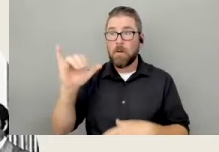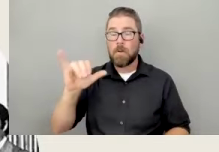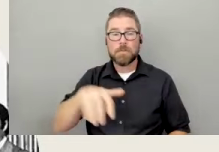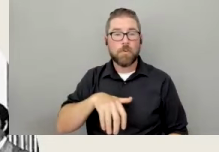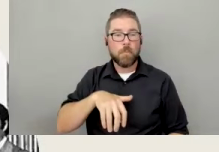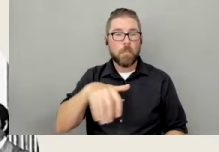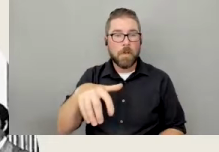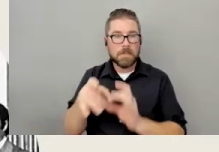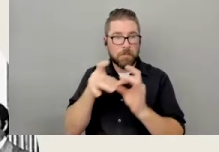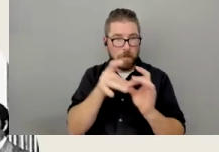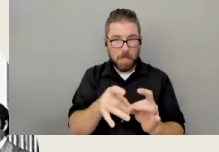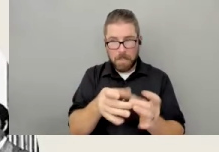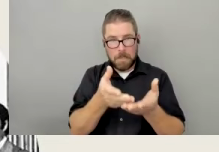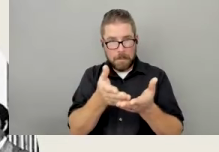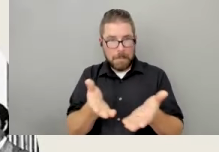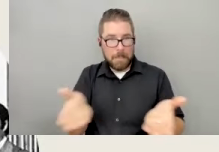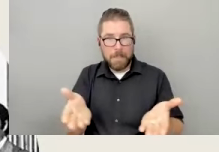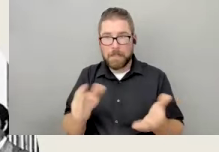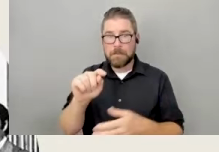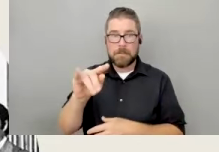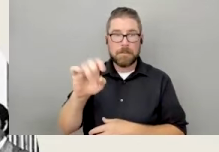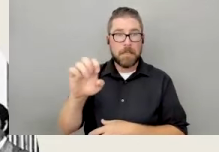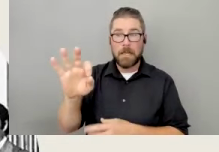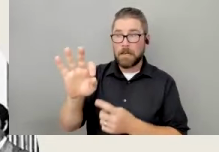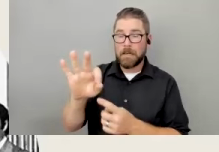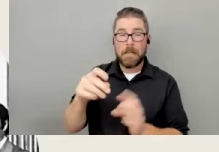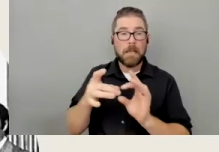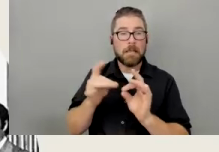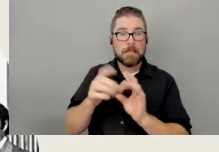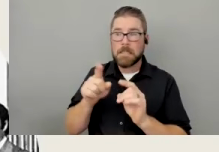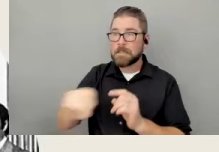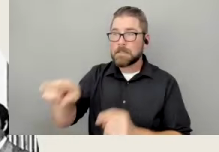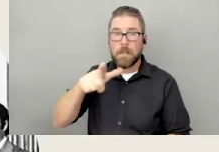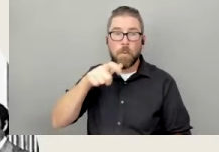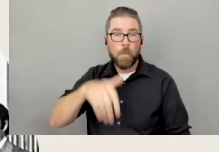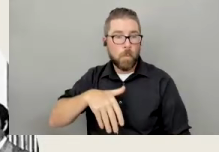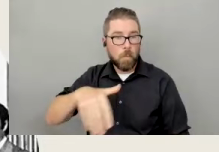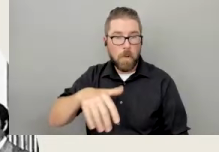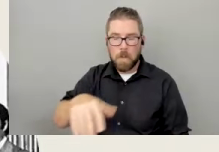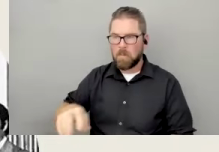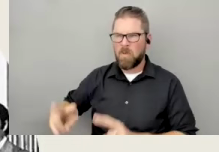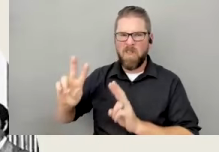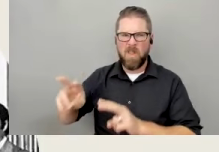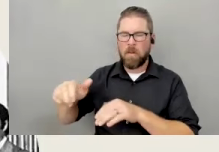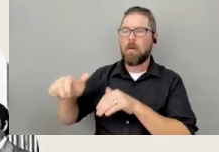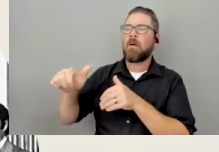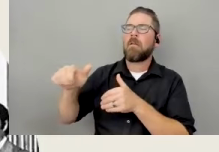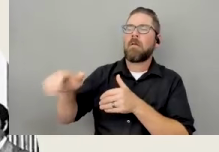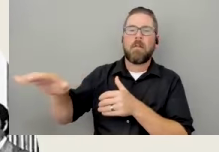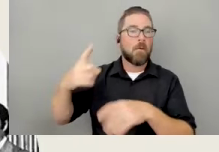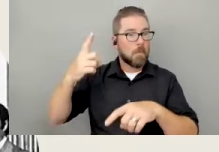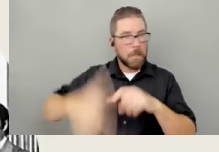conditions as well. So Title IX ensures that pregnant students are not discriminated against and they can remain fully involved in